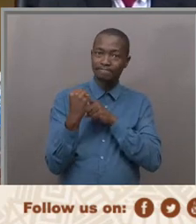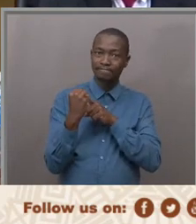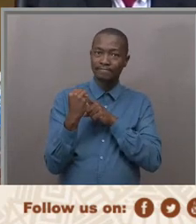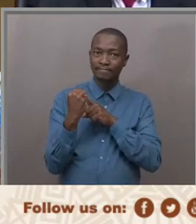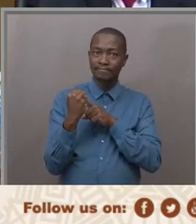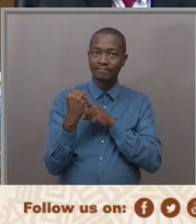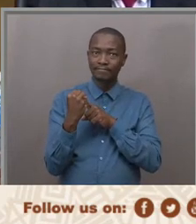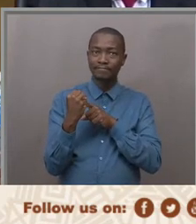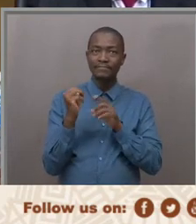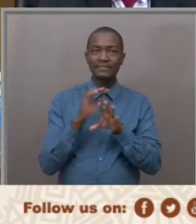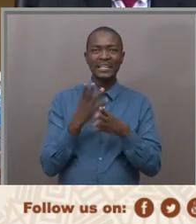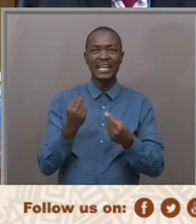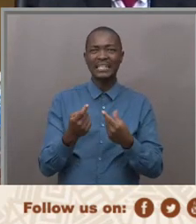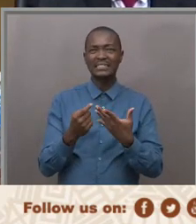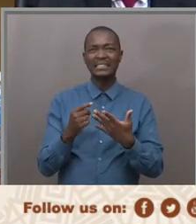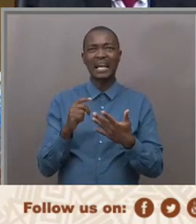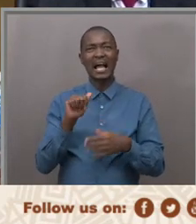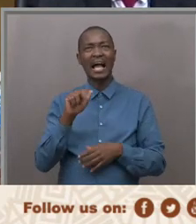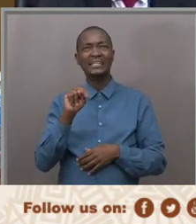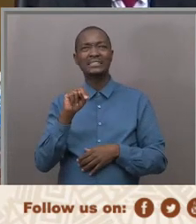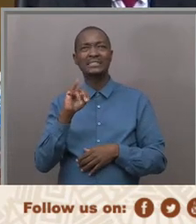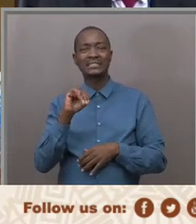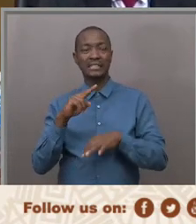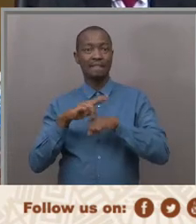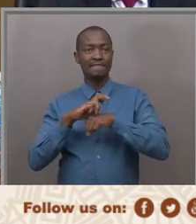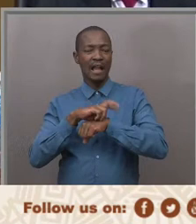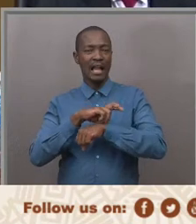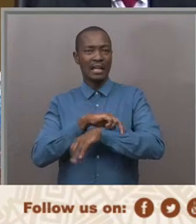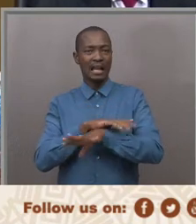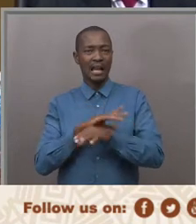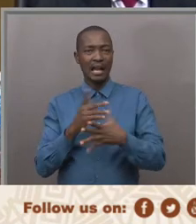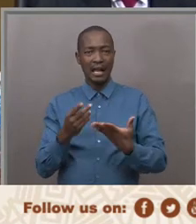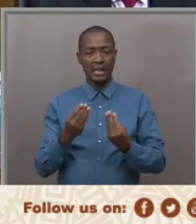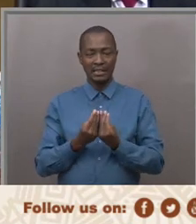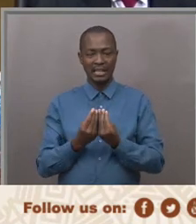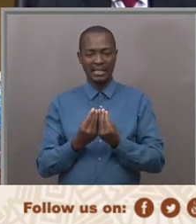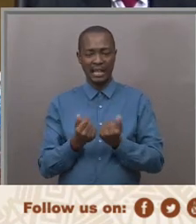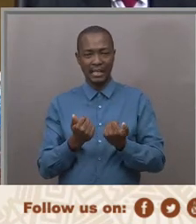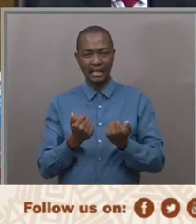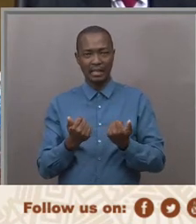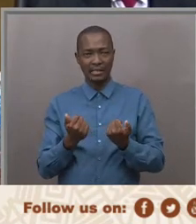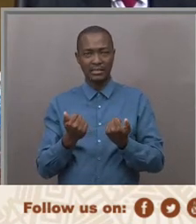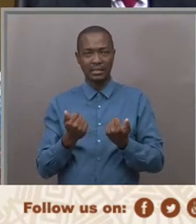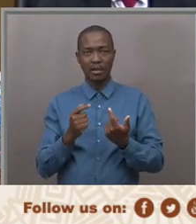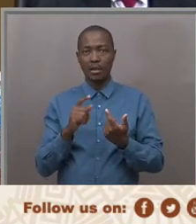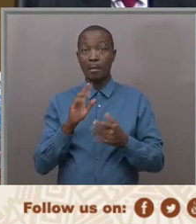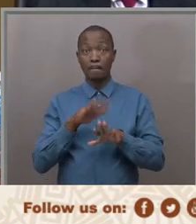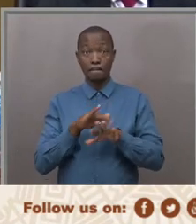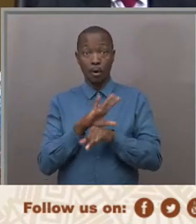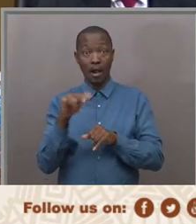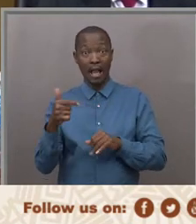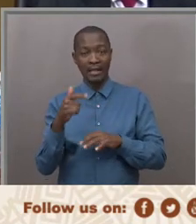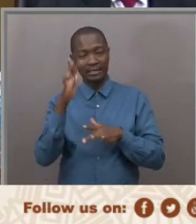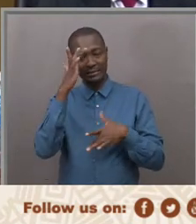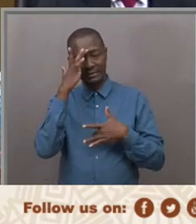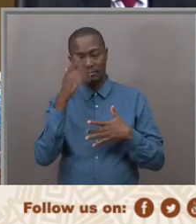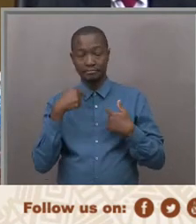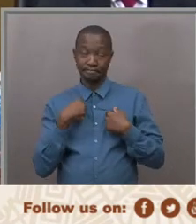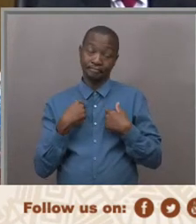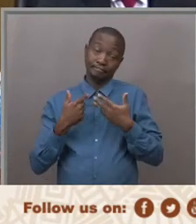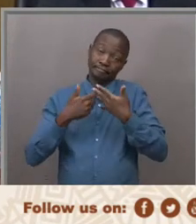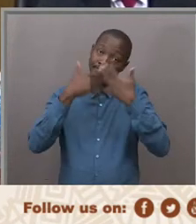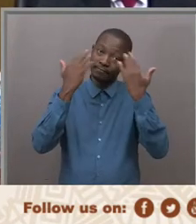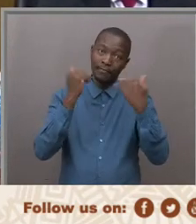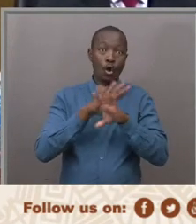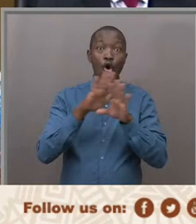got antiviral and properties that cures many other diseases. I don't know myself. And not for